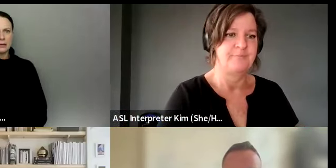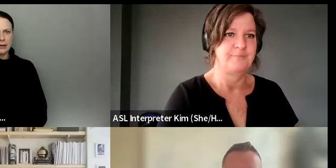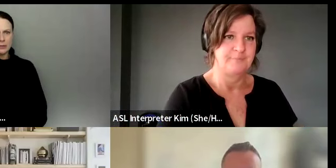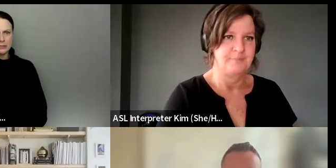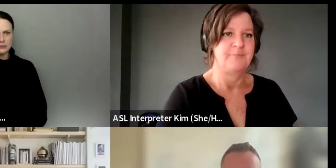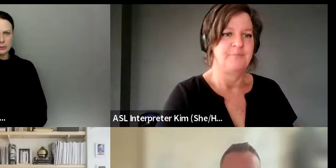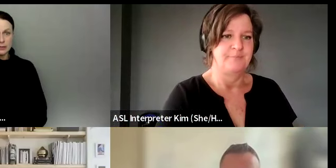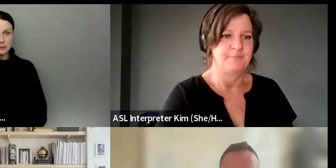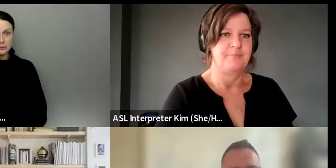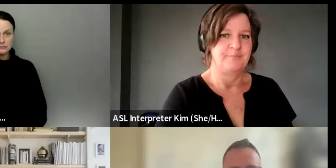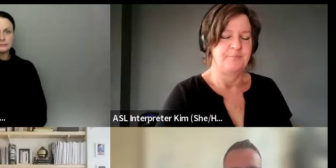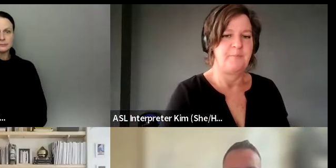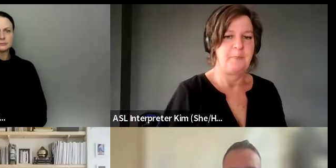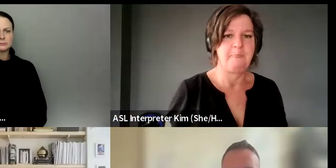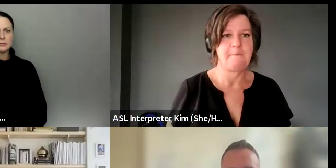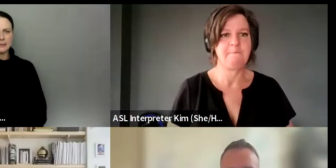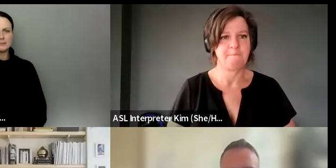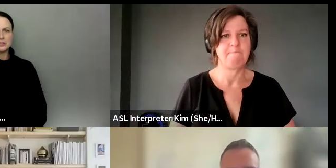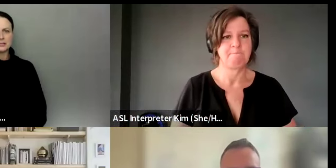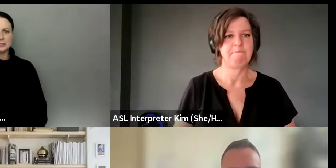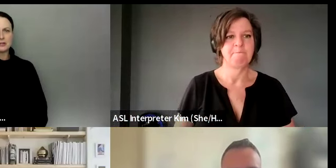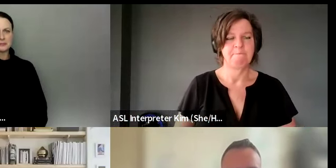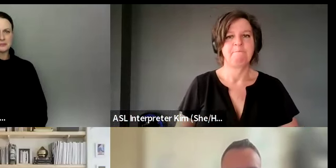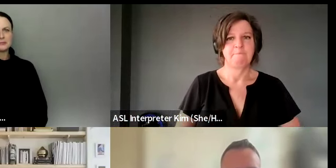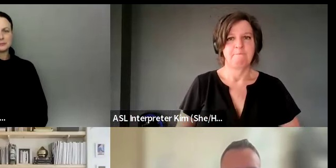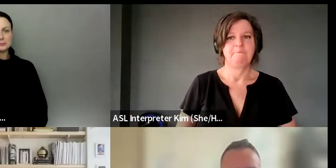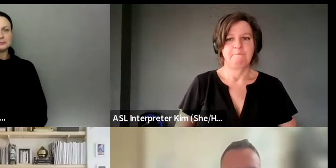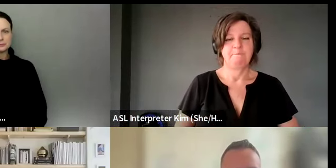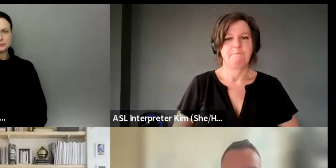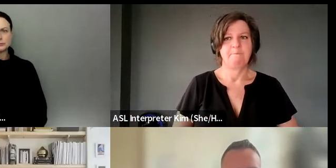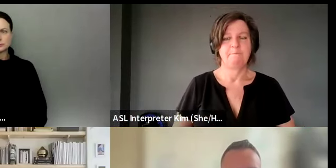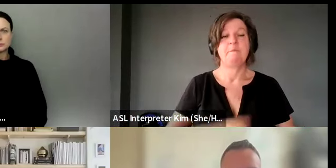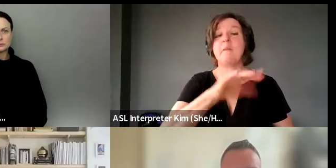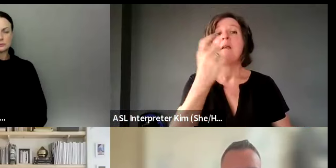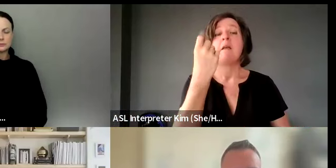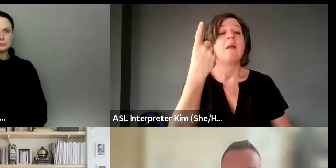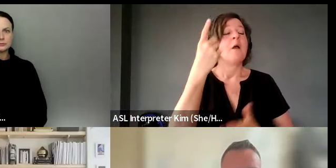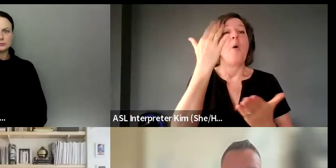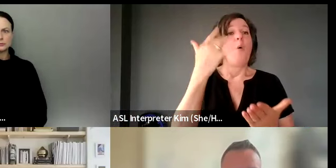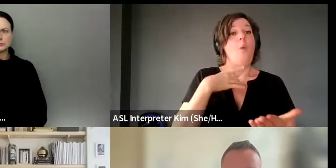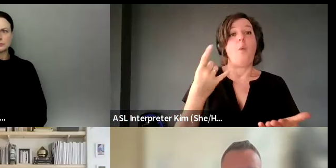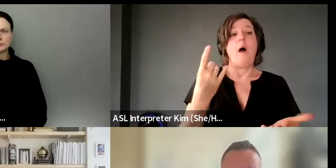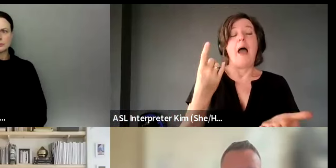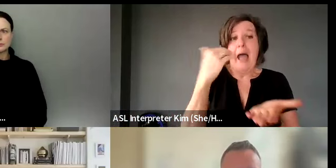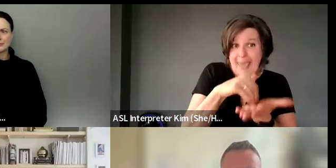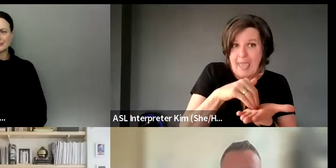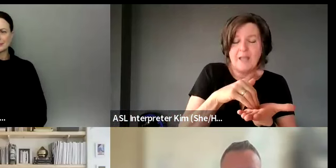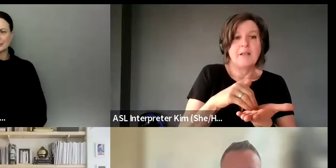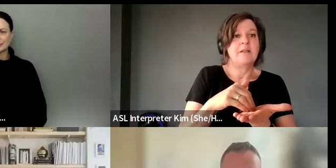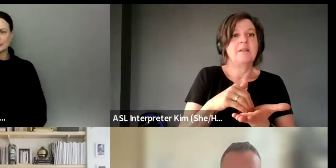clear. I hope it is for everybody else. Yeah. Jay says yes. Yeah. And what I really like about this again is because